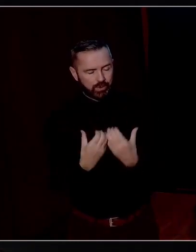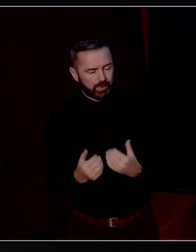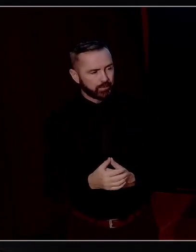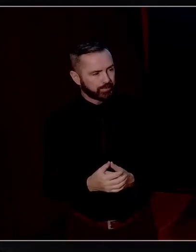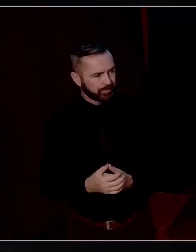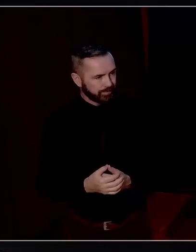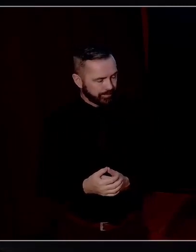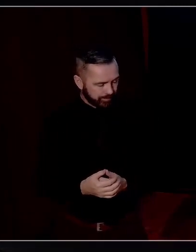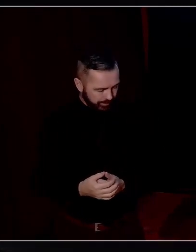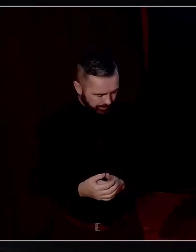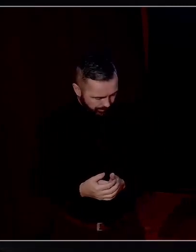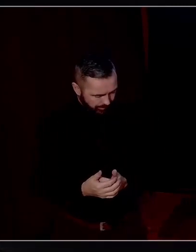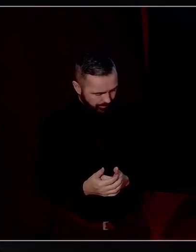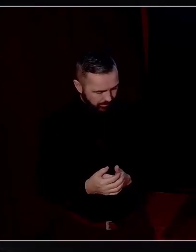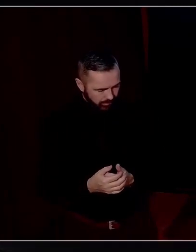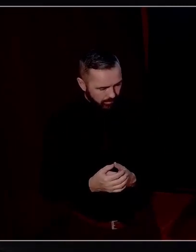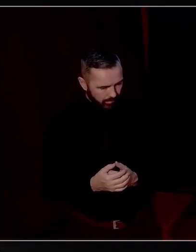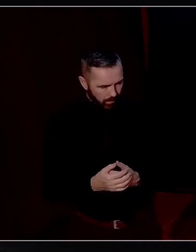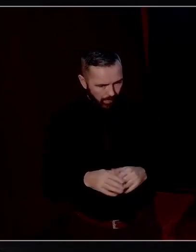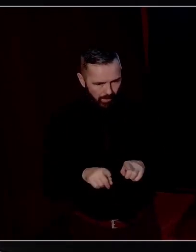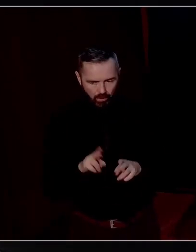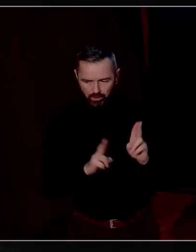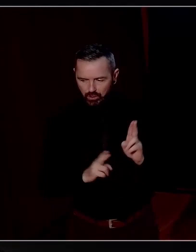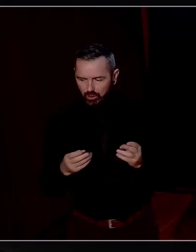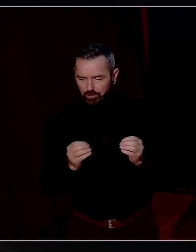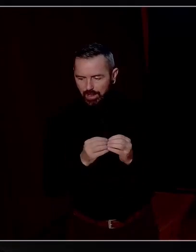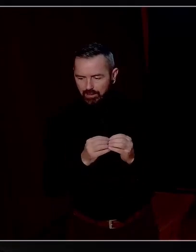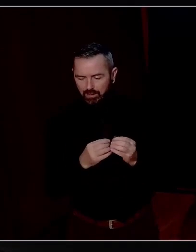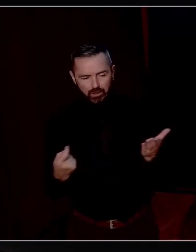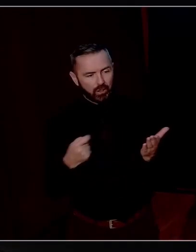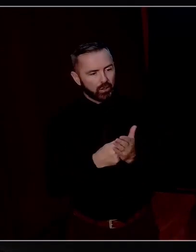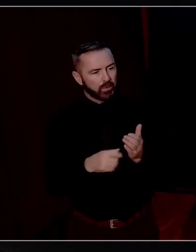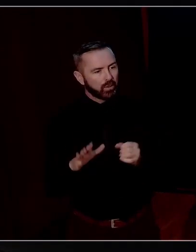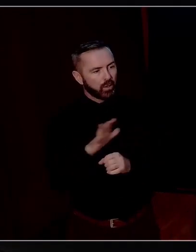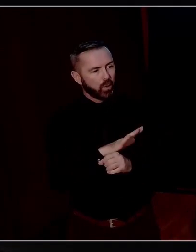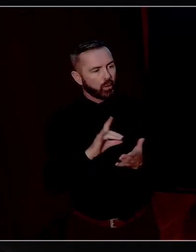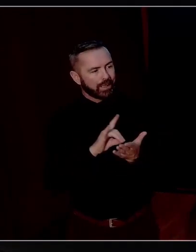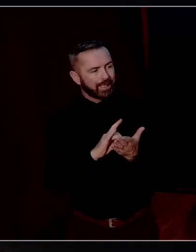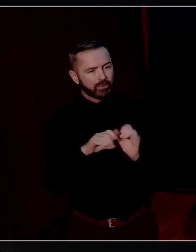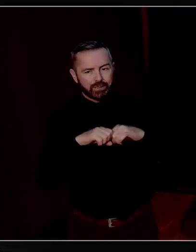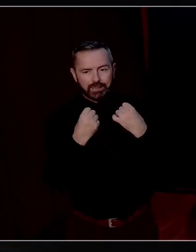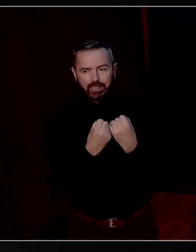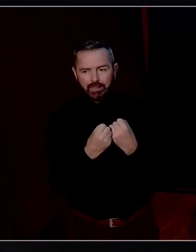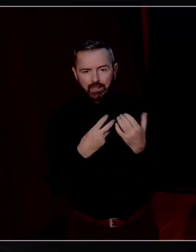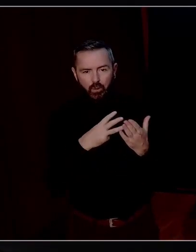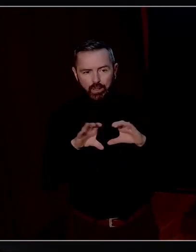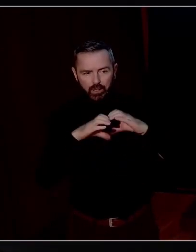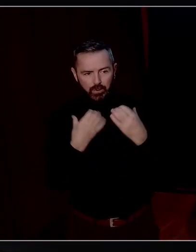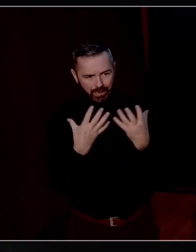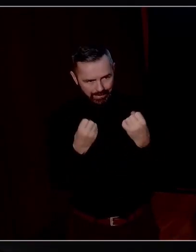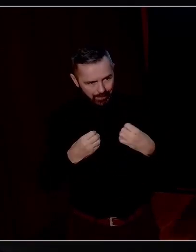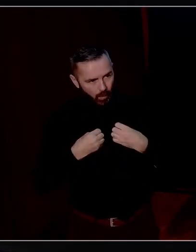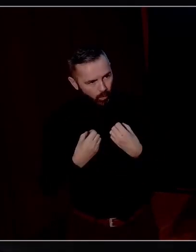I should mention also the contribution of local history societies as communities came to terms with their own